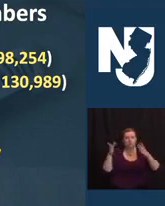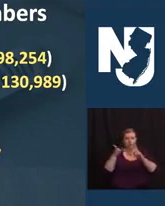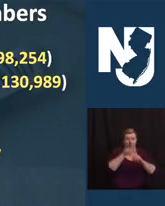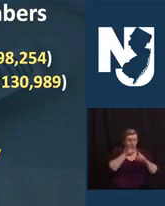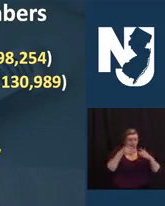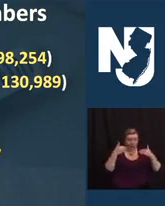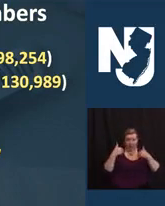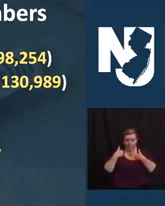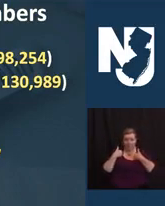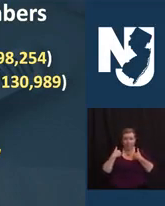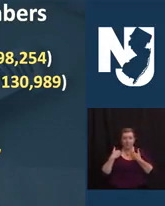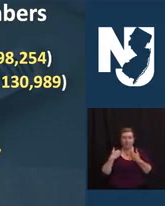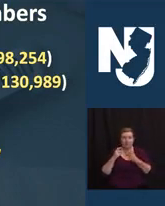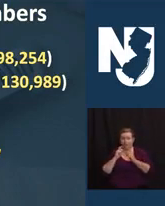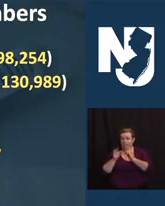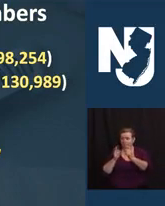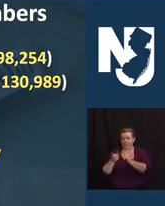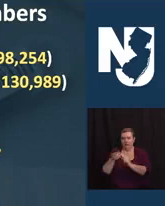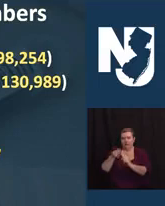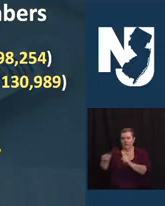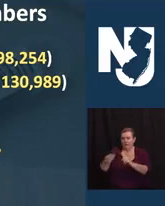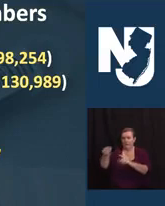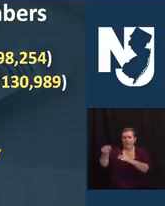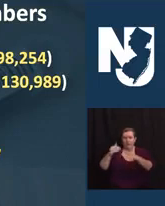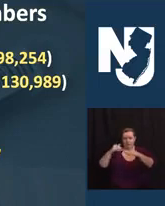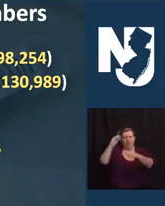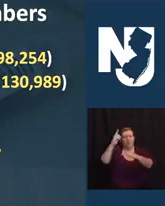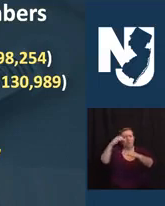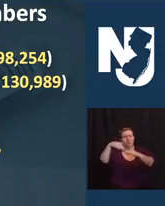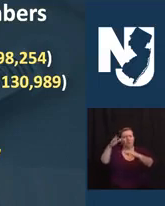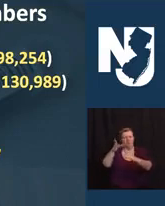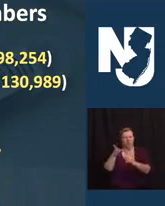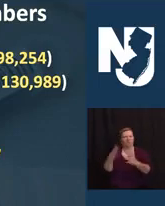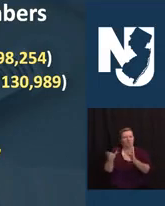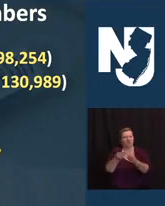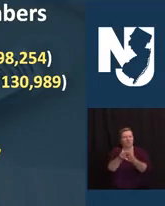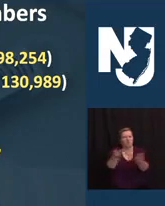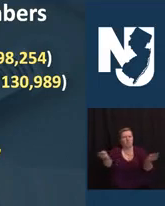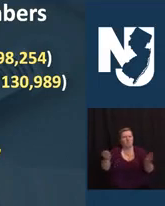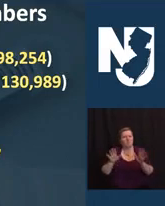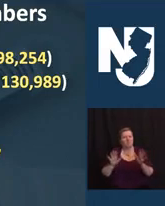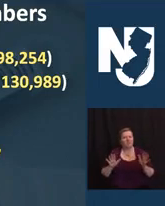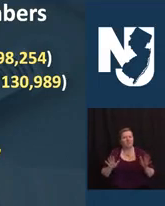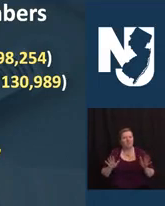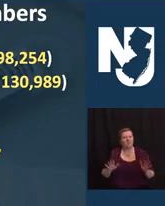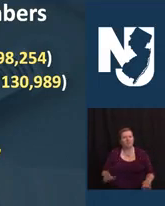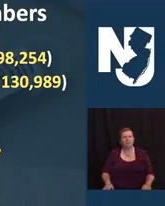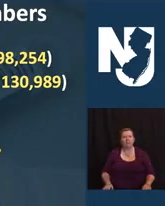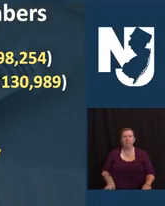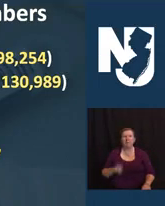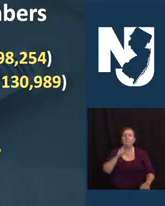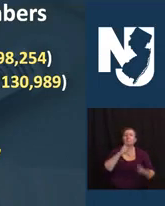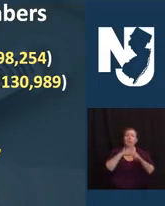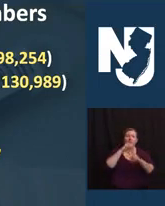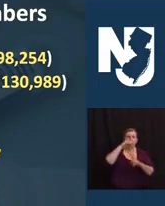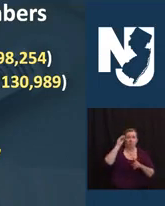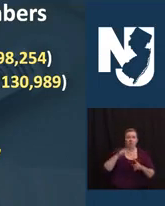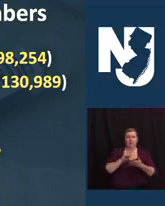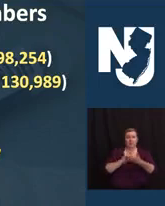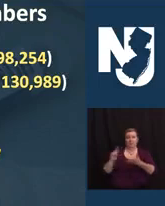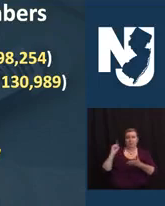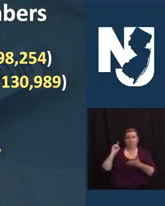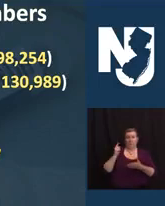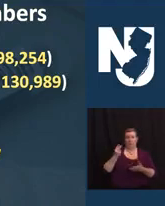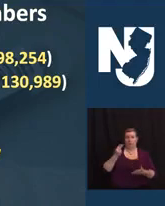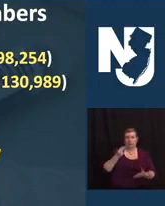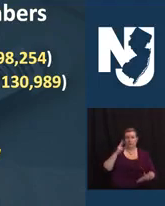one other person. The single-day positivity rate for all PCR tests recorded last Thursday was